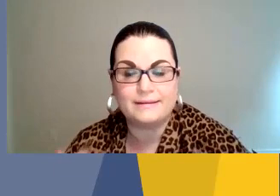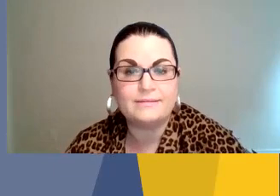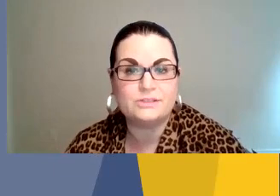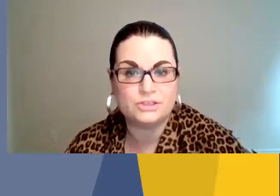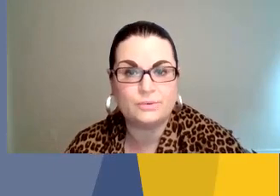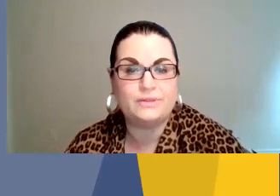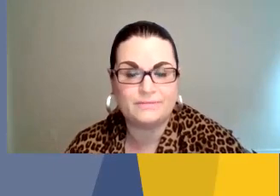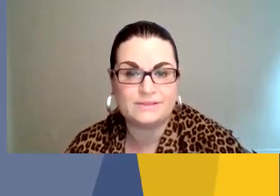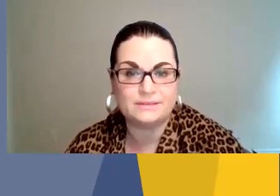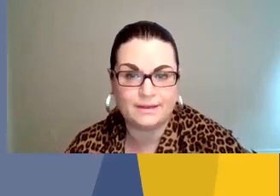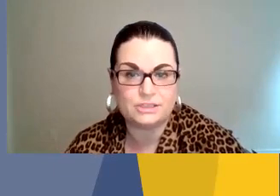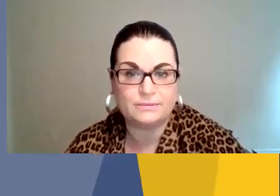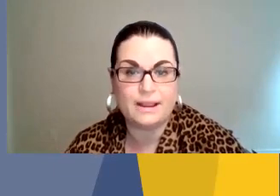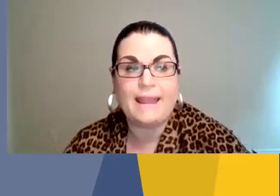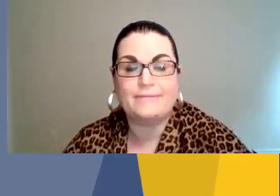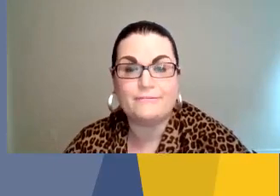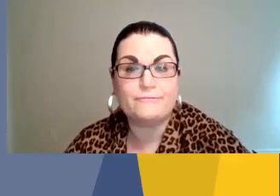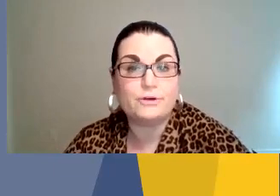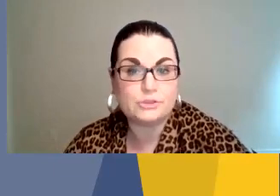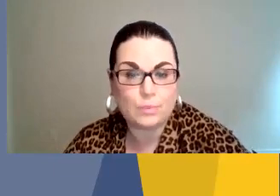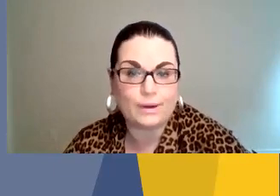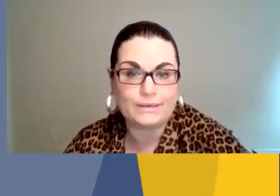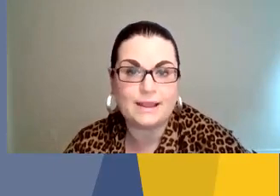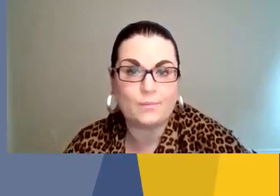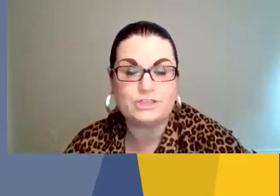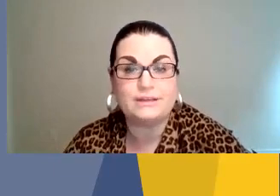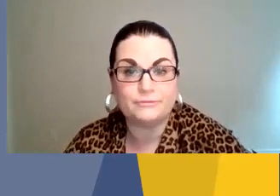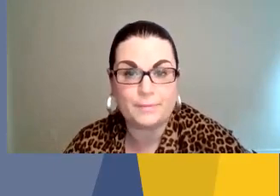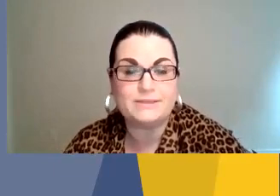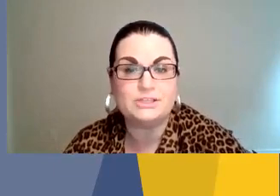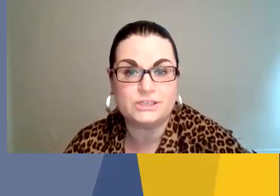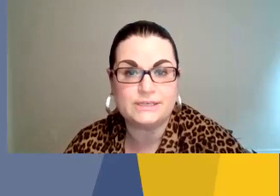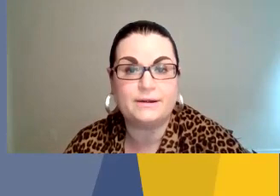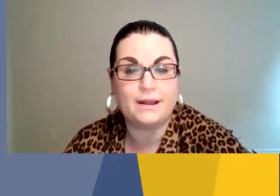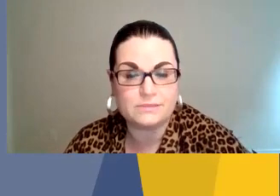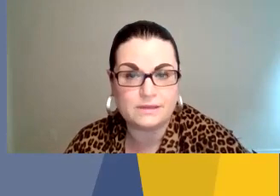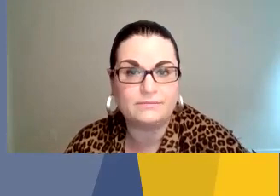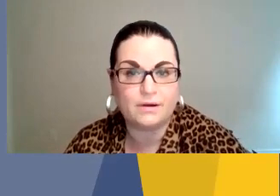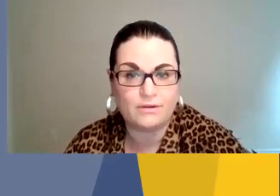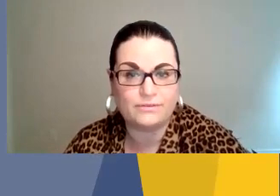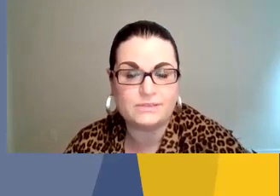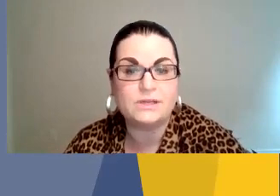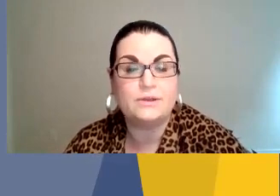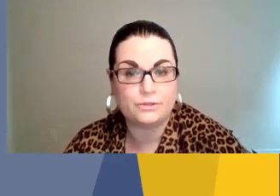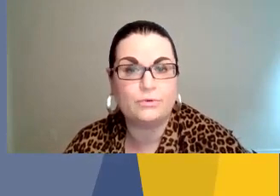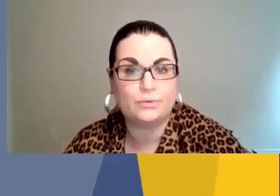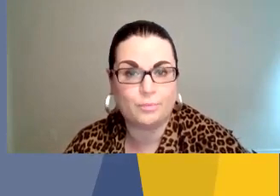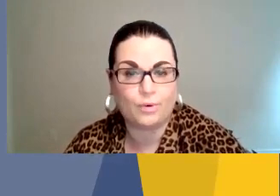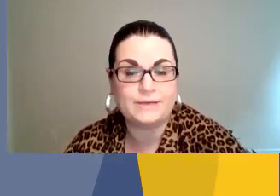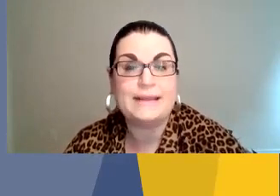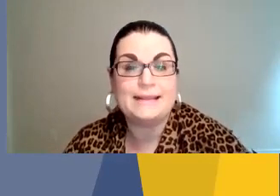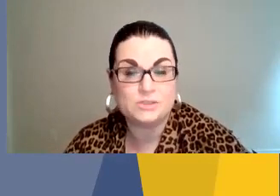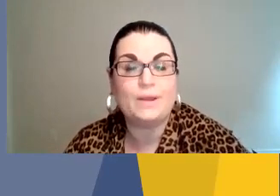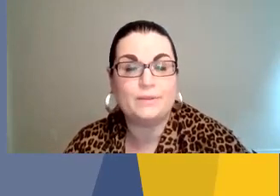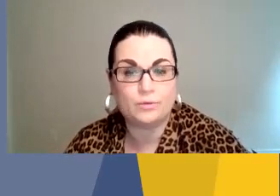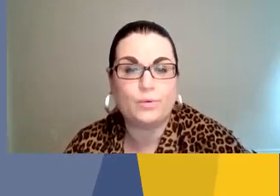has anything to do with the investigation. And the first point at which the information is shared outside of our office through a